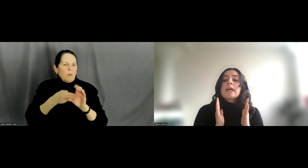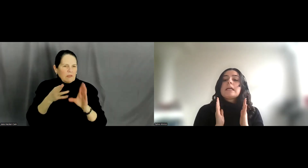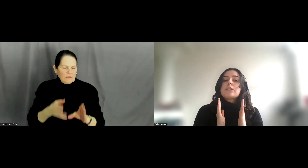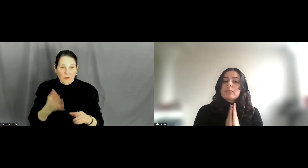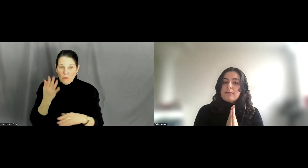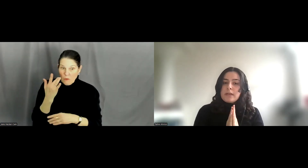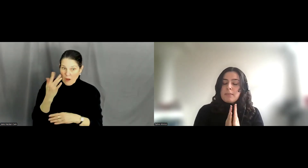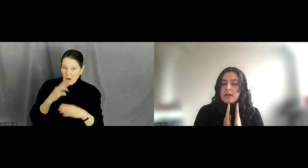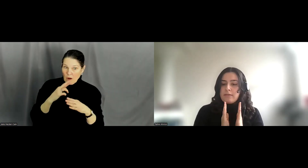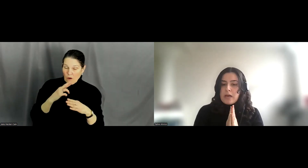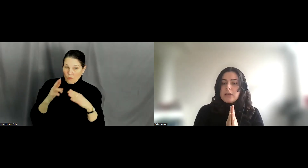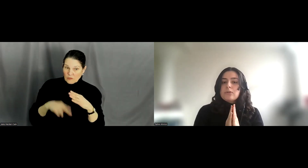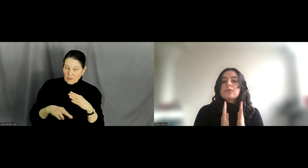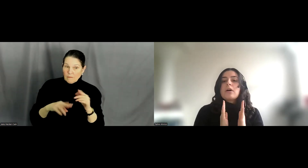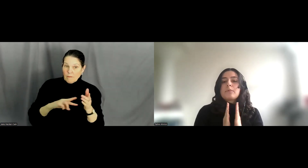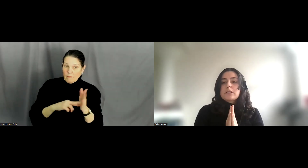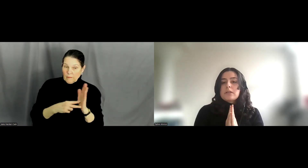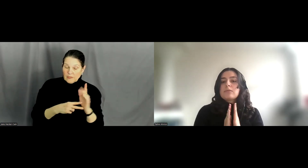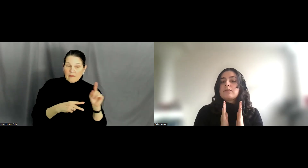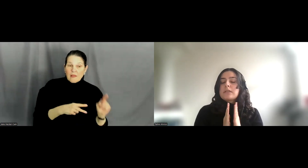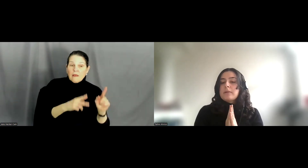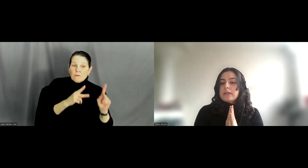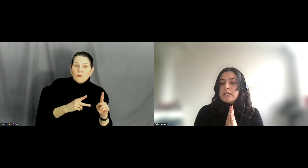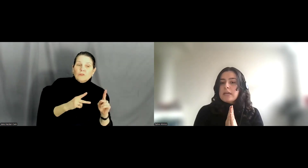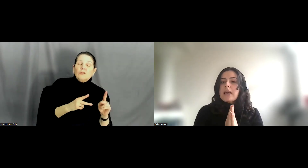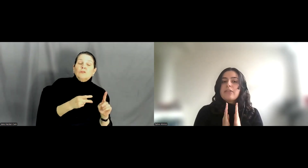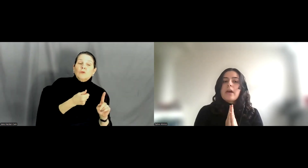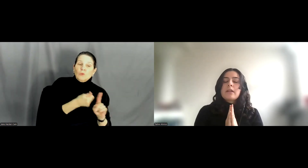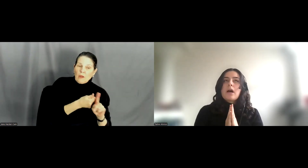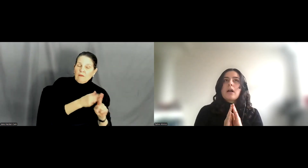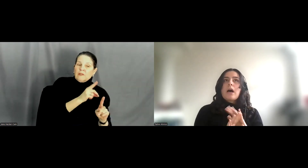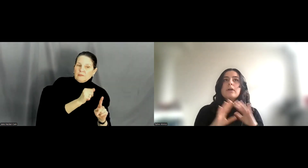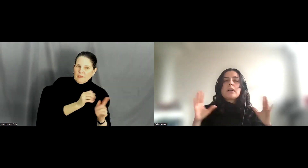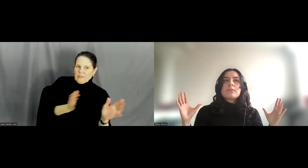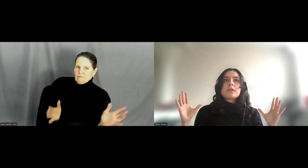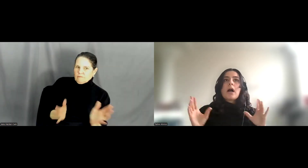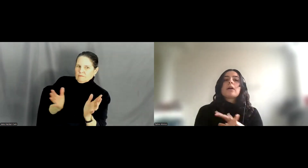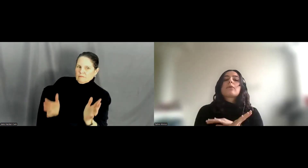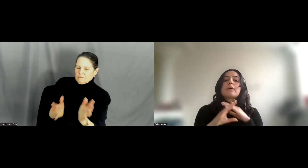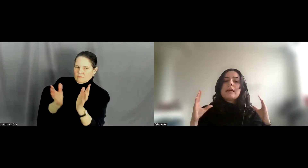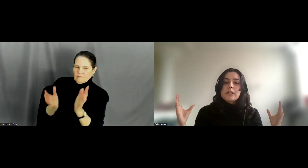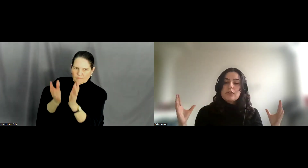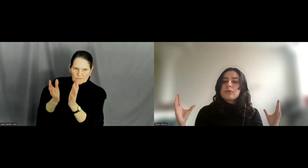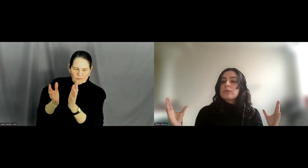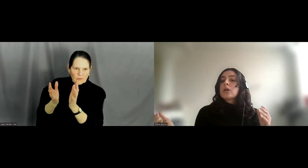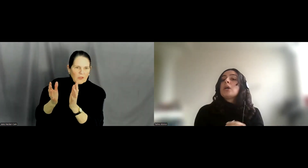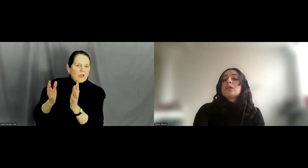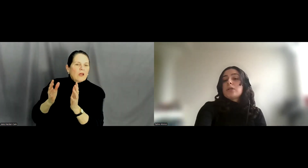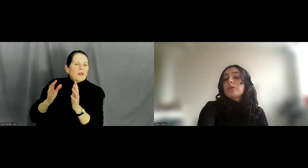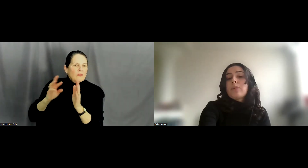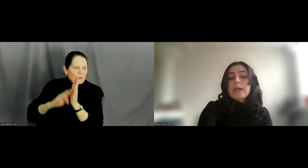research is driven by the values of persons with disability and that our outcomes are oriented